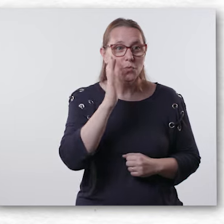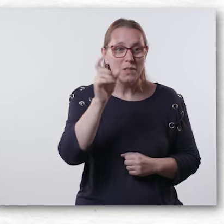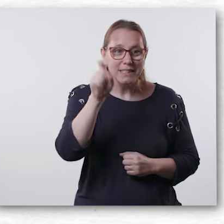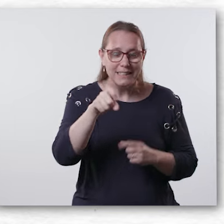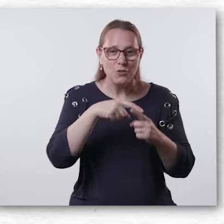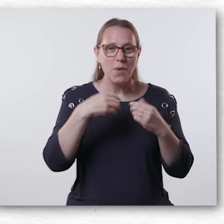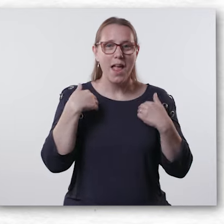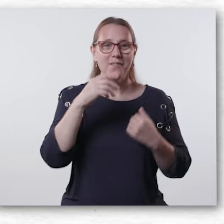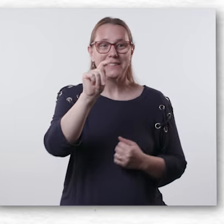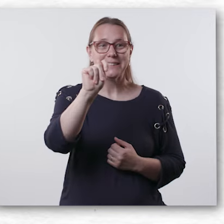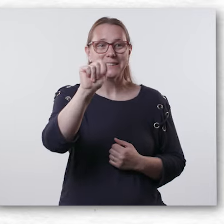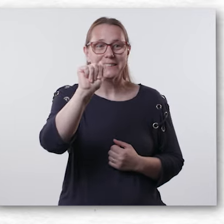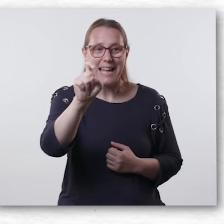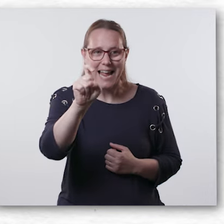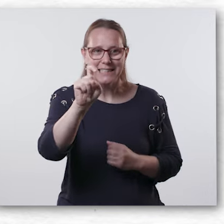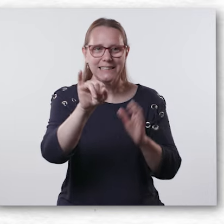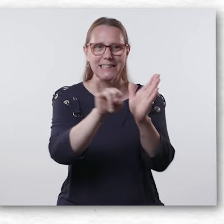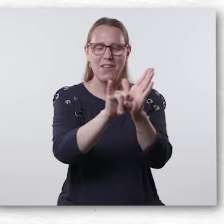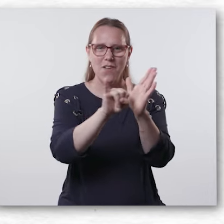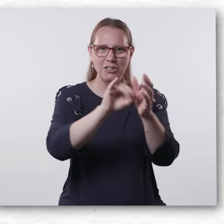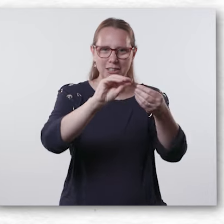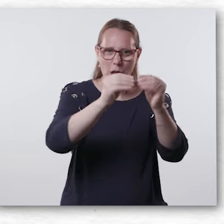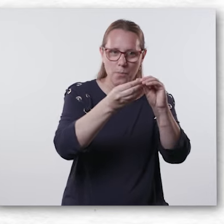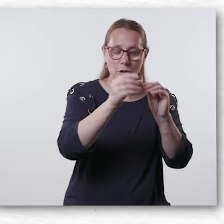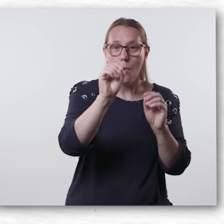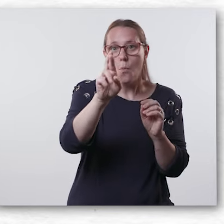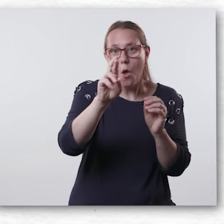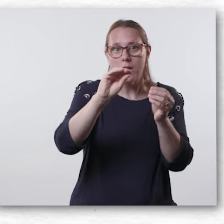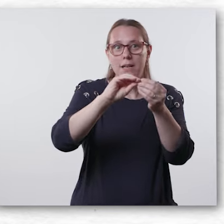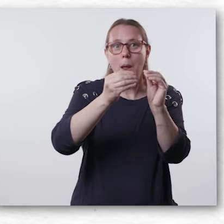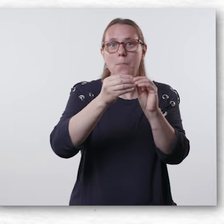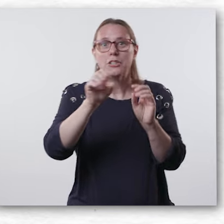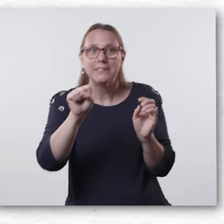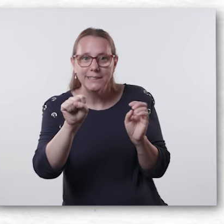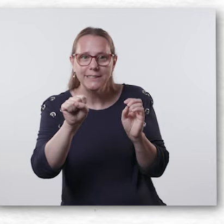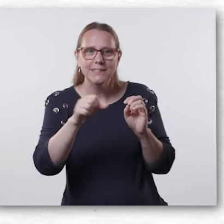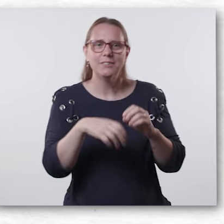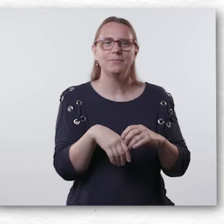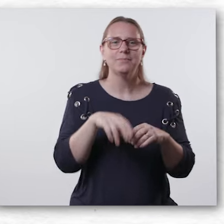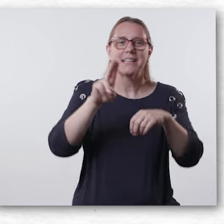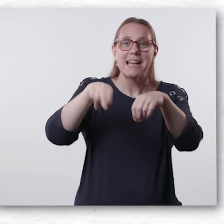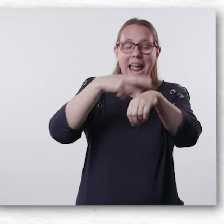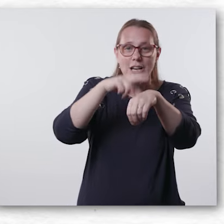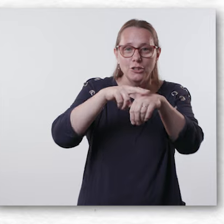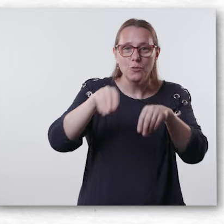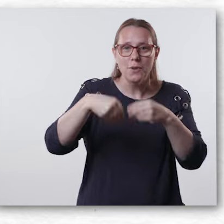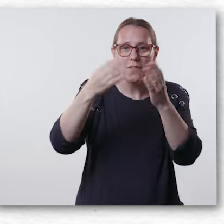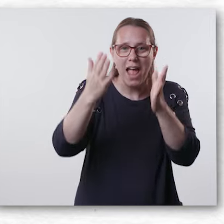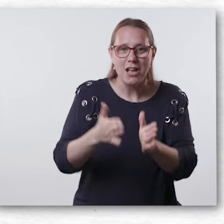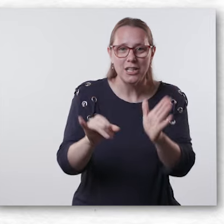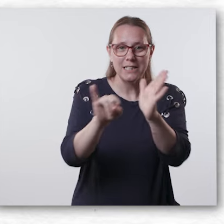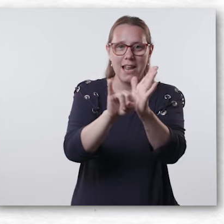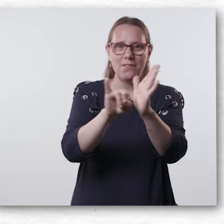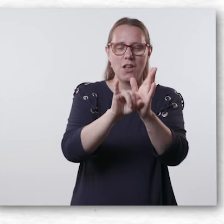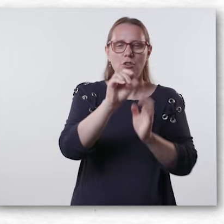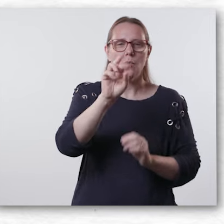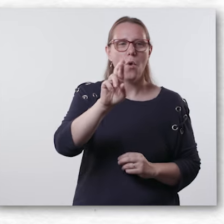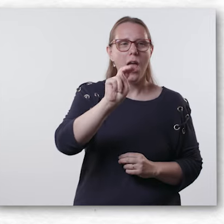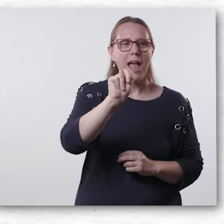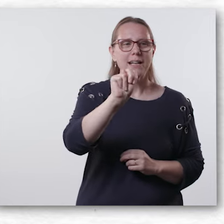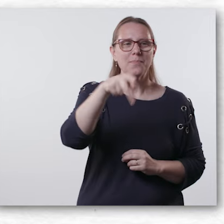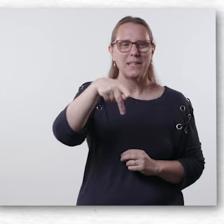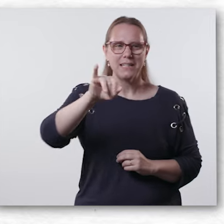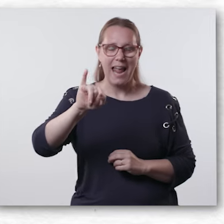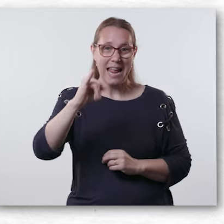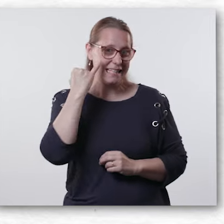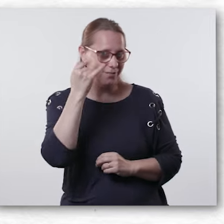You will need to have your tax identification number, or numbers, National Provider Identifier, or NPI if